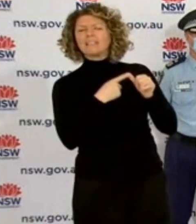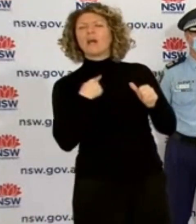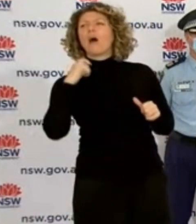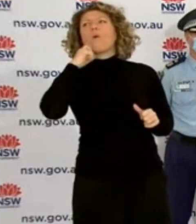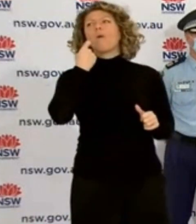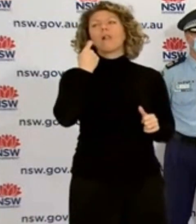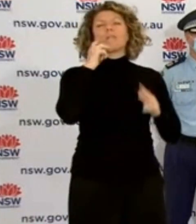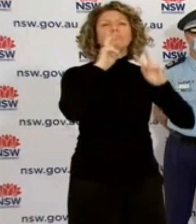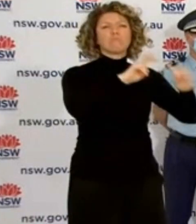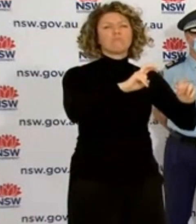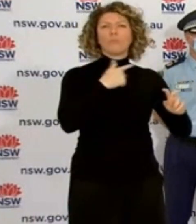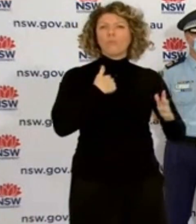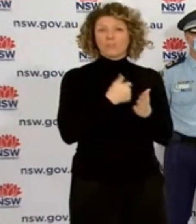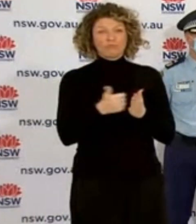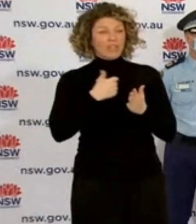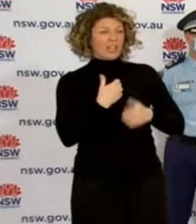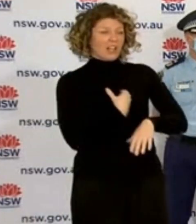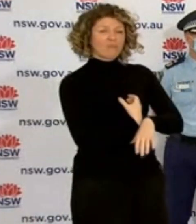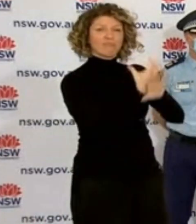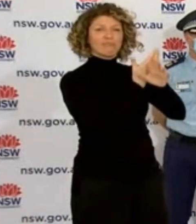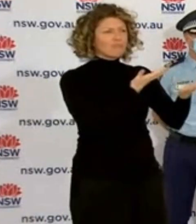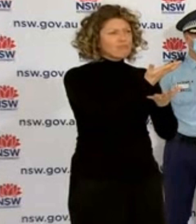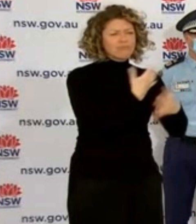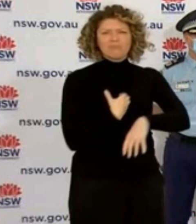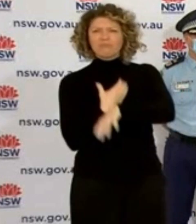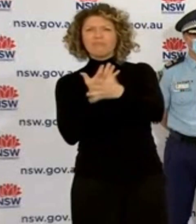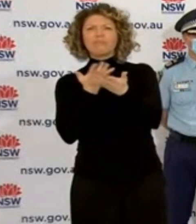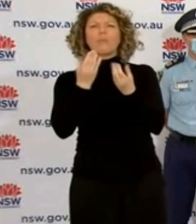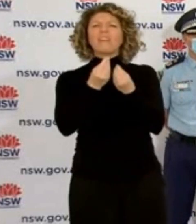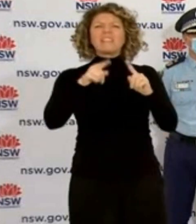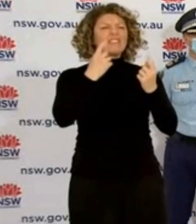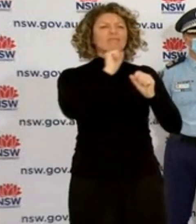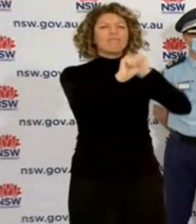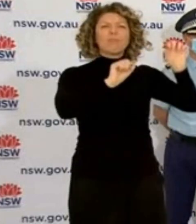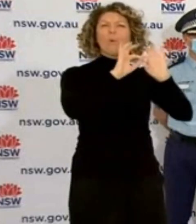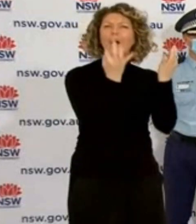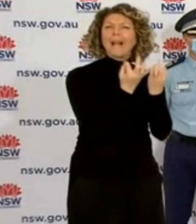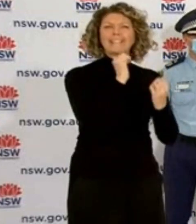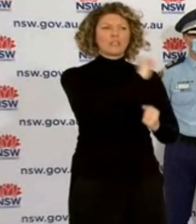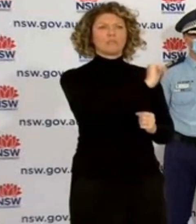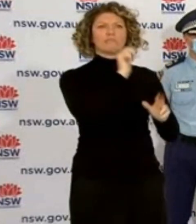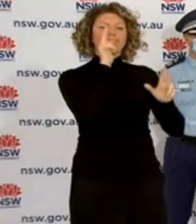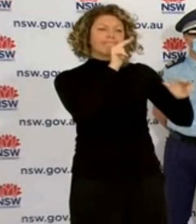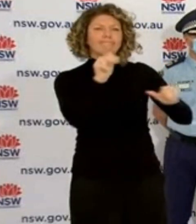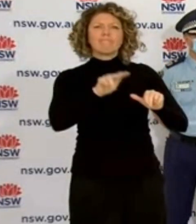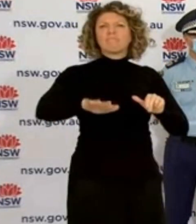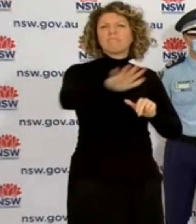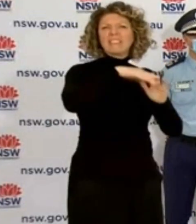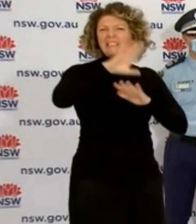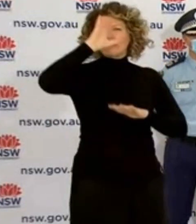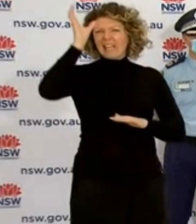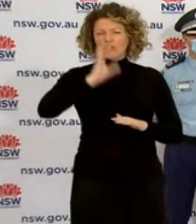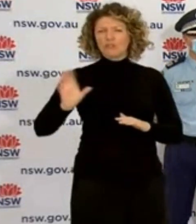having regular teleconferences across all the organisations that are responding, and any issues need to be